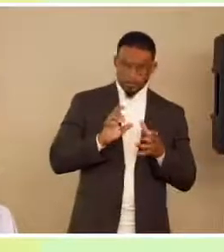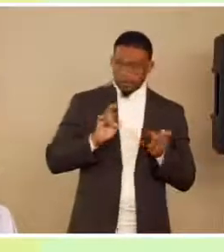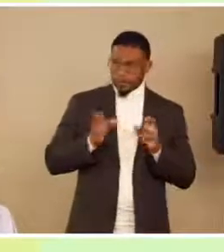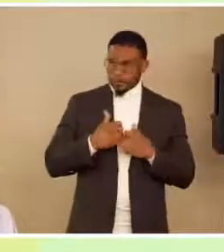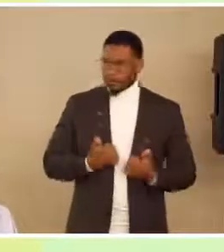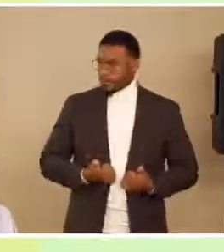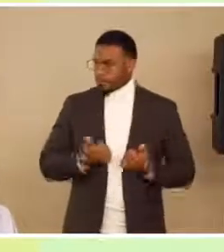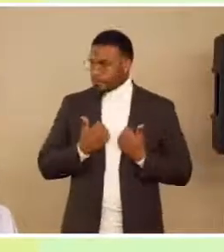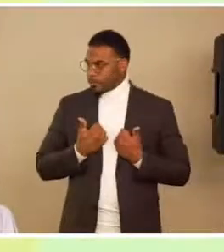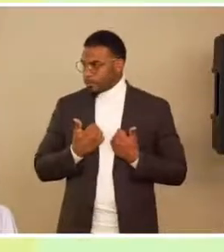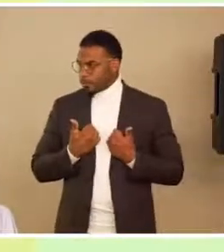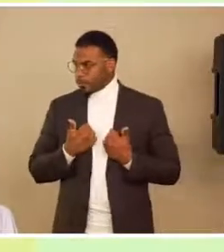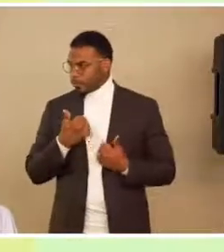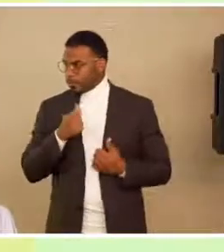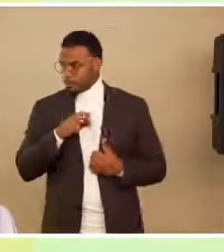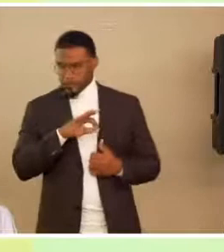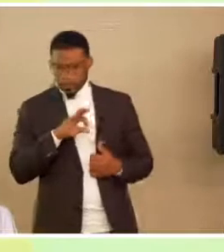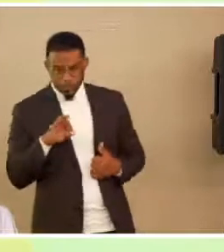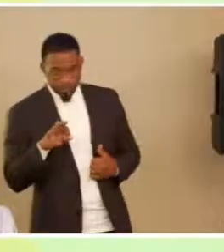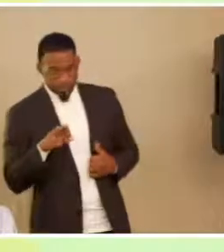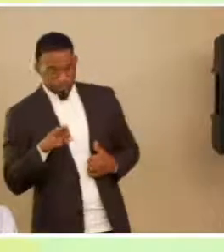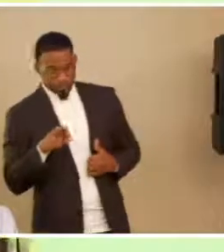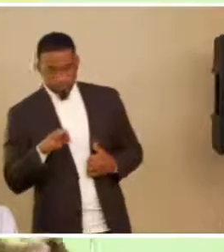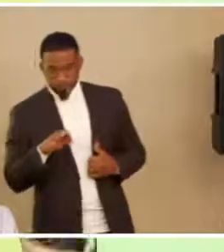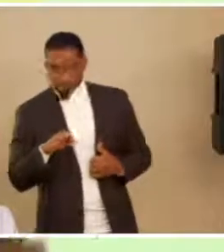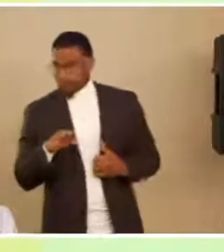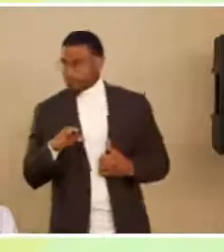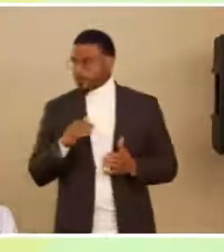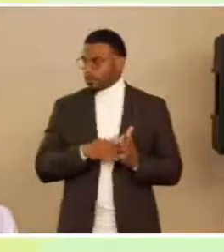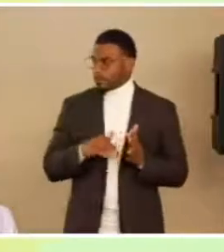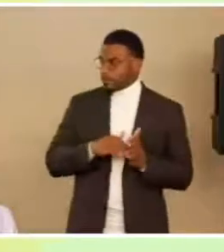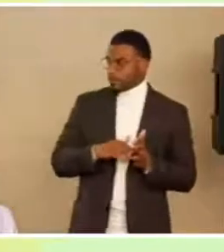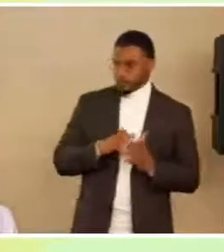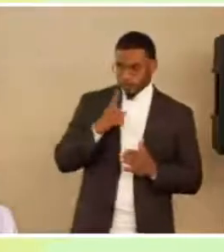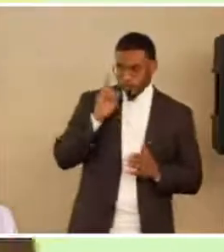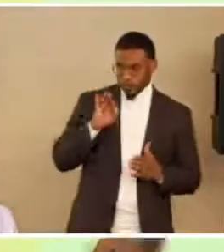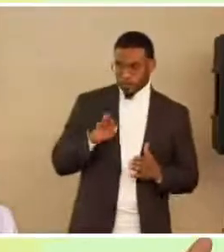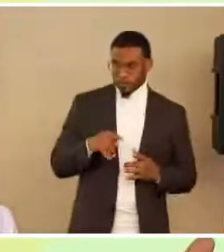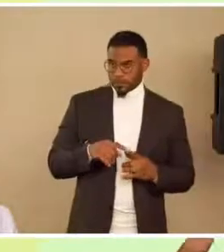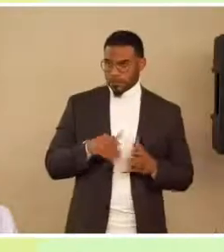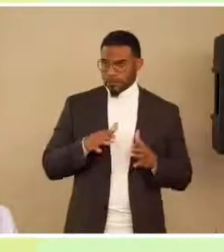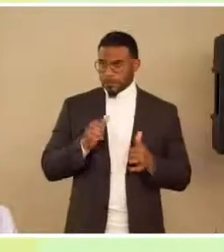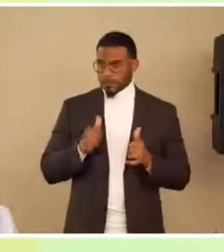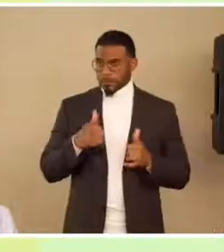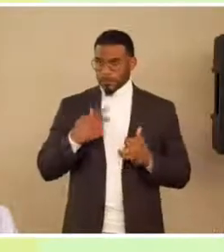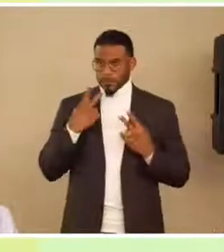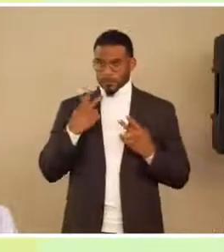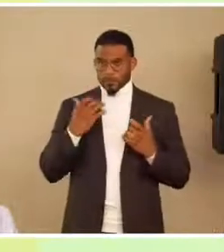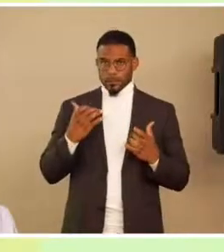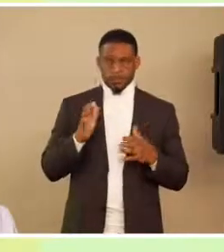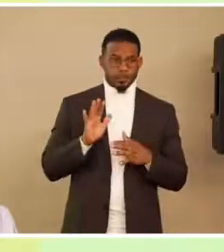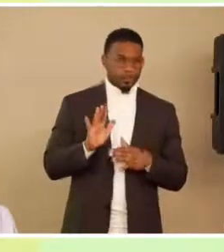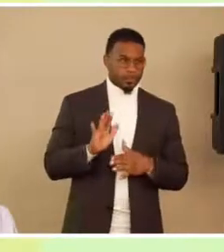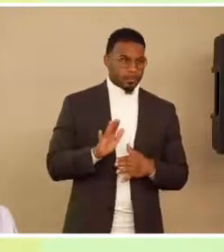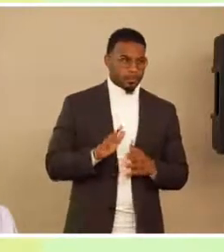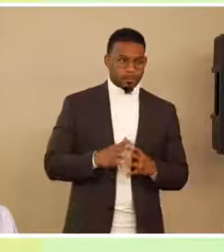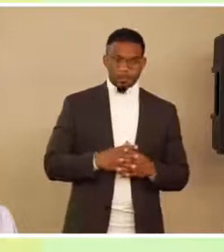changed my life in 1999 and repeatedly. And I think of the way in which I've seen a lot of